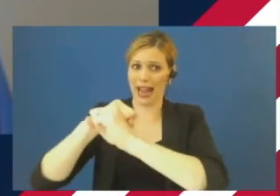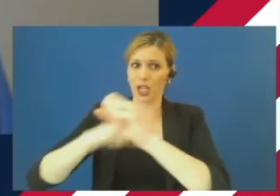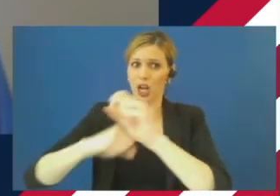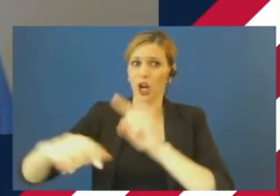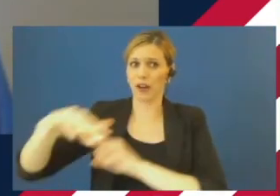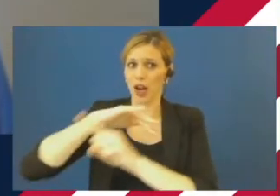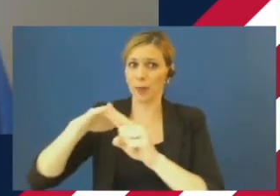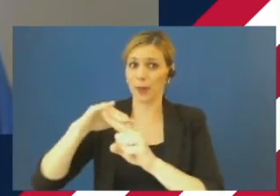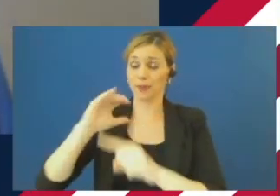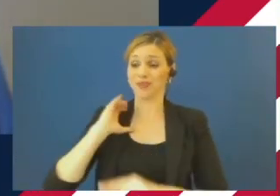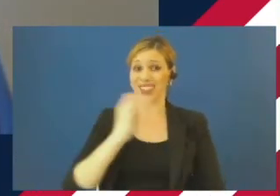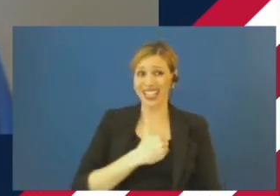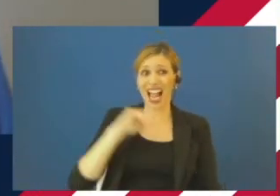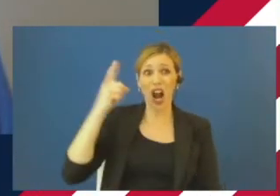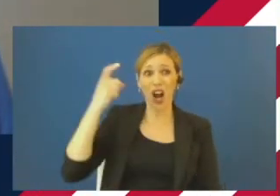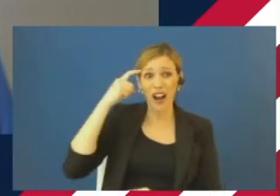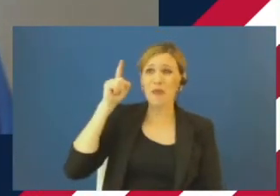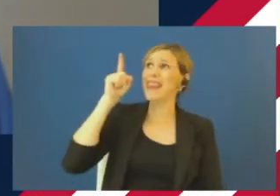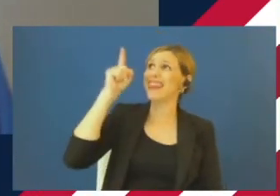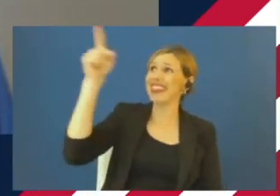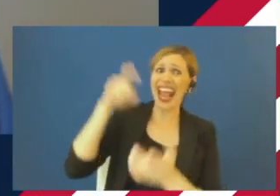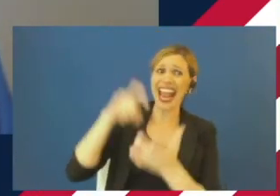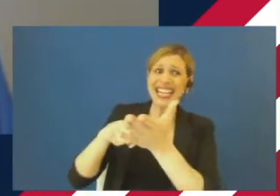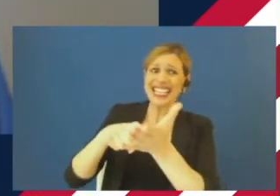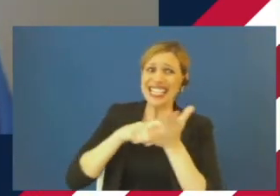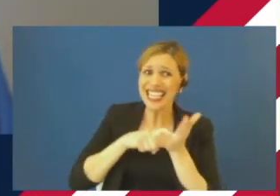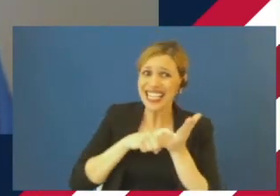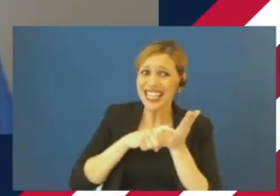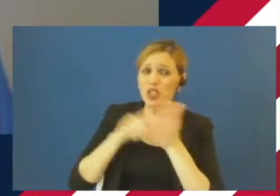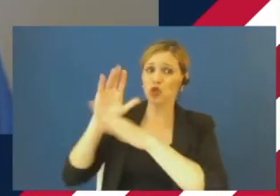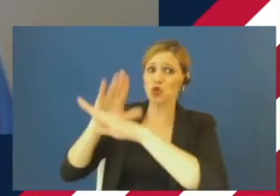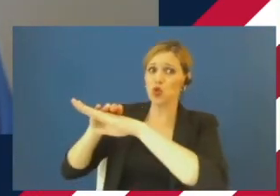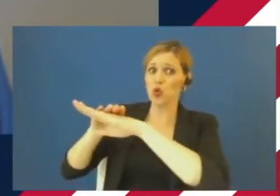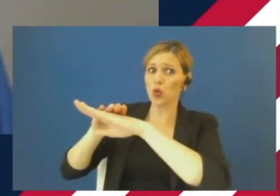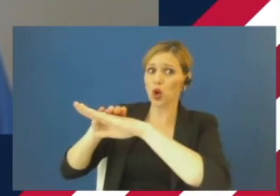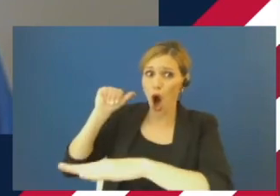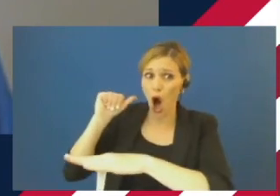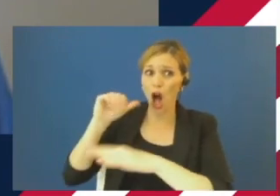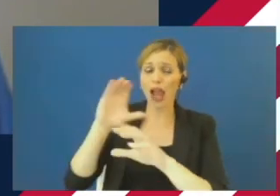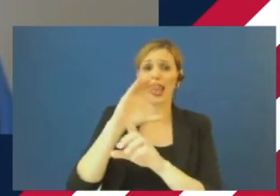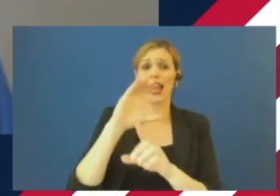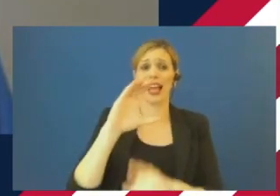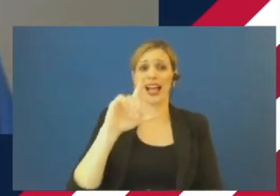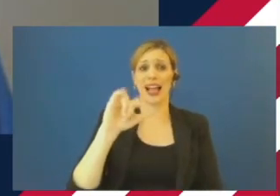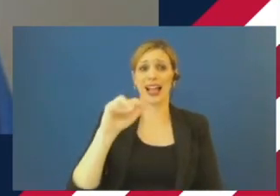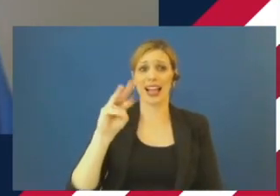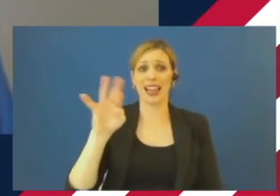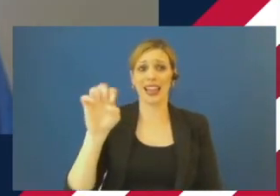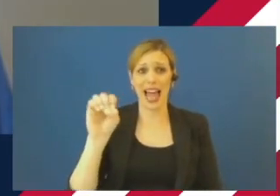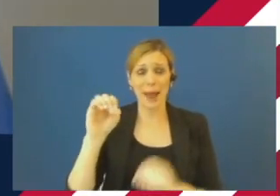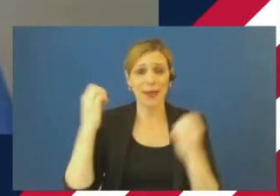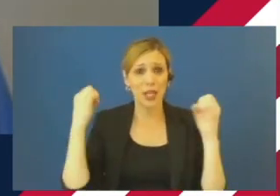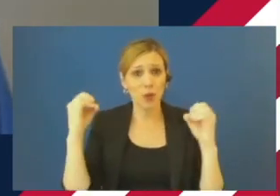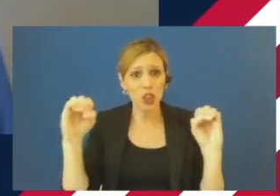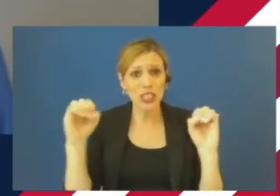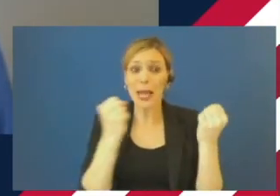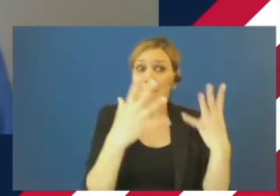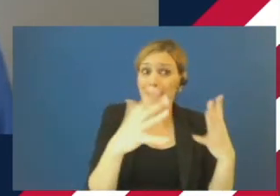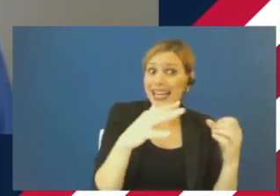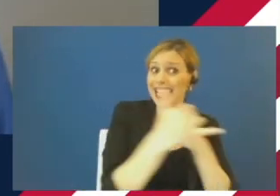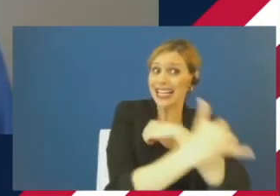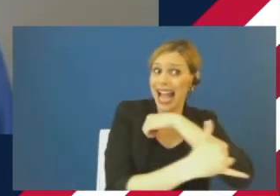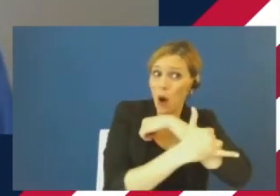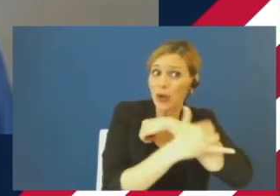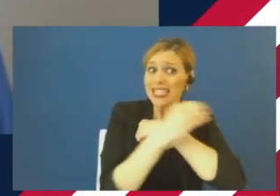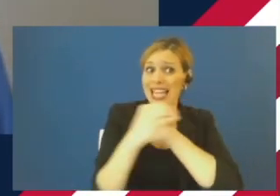to call a climate emergency like many cities, counties, and states are doing right now. We've seen an emergency